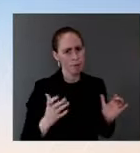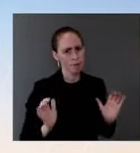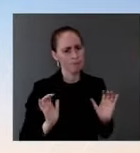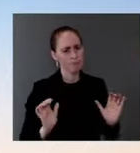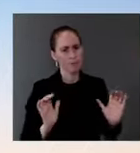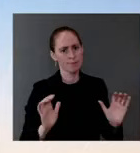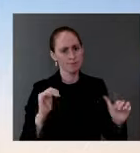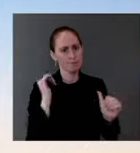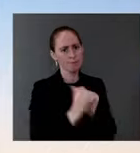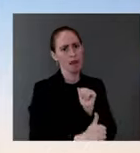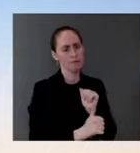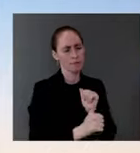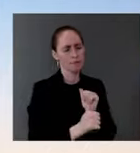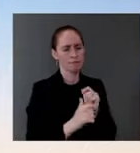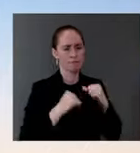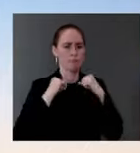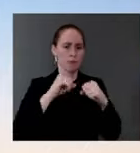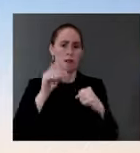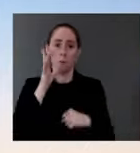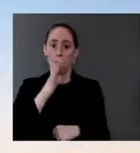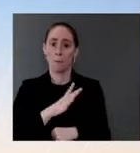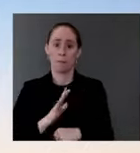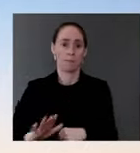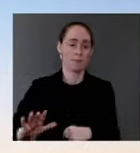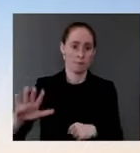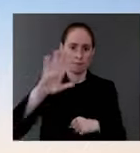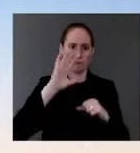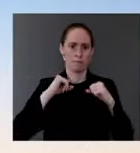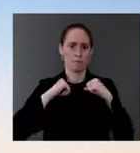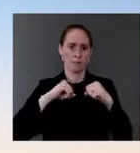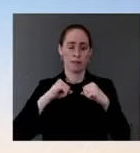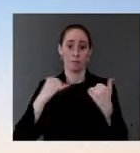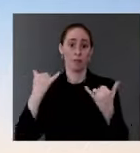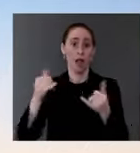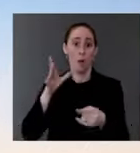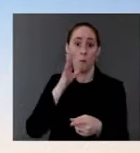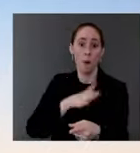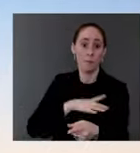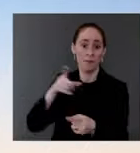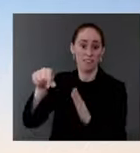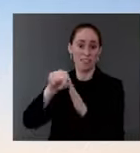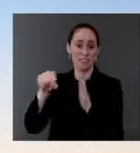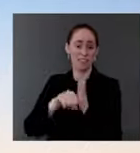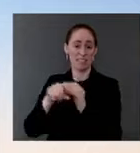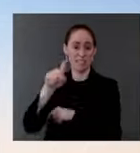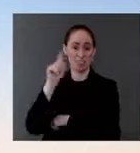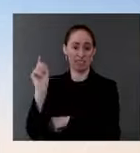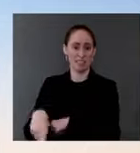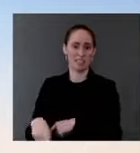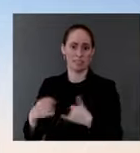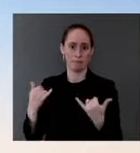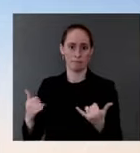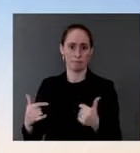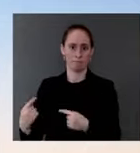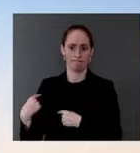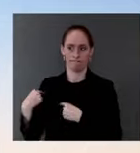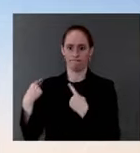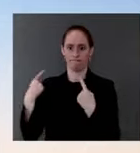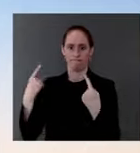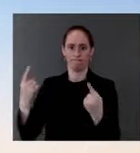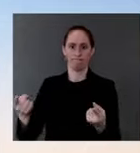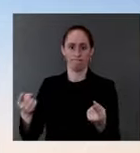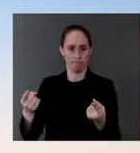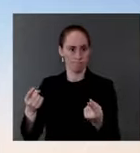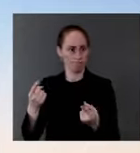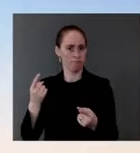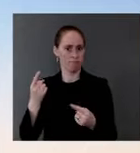been, for 101 days, they've had their basic access to women's health care, to their fundamental right that's been the law of the land for decades,